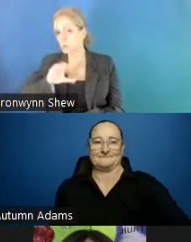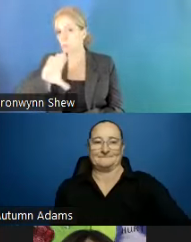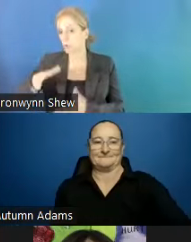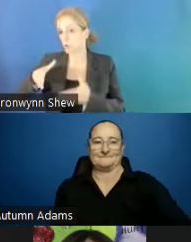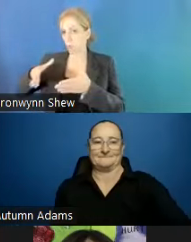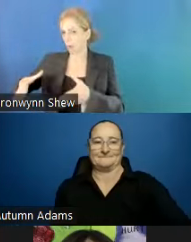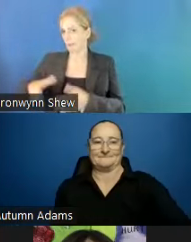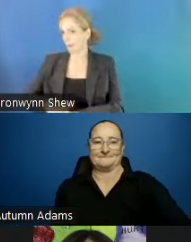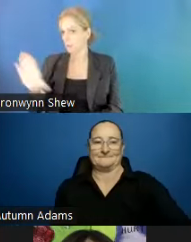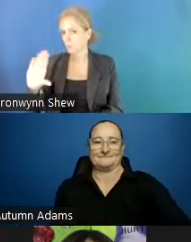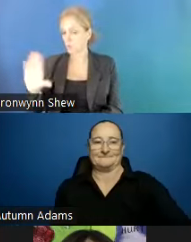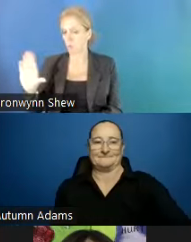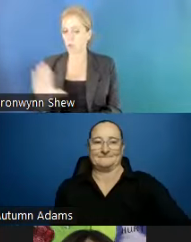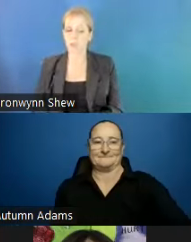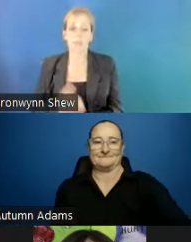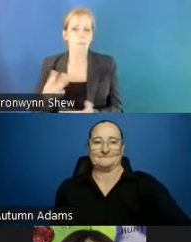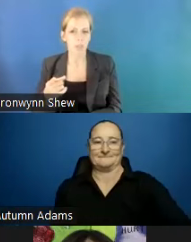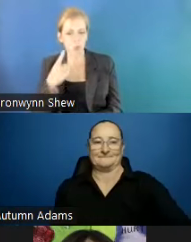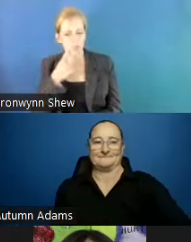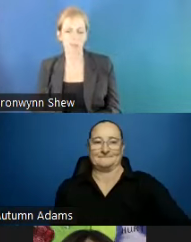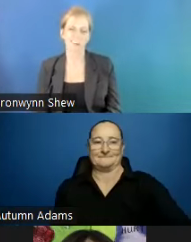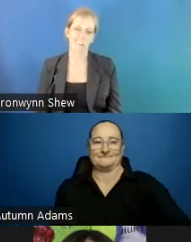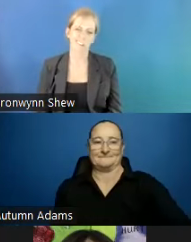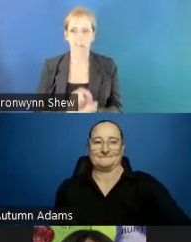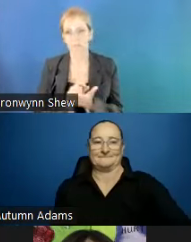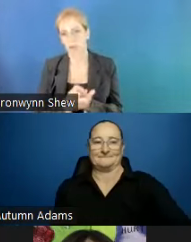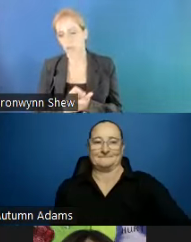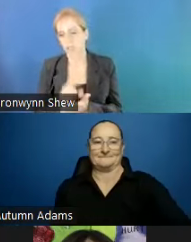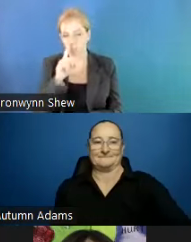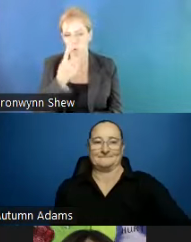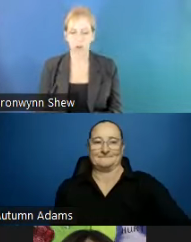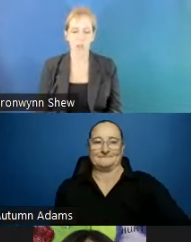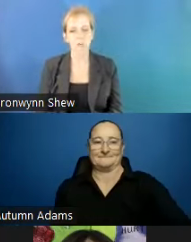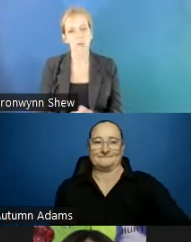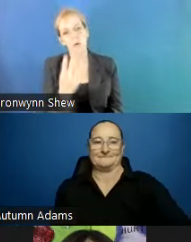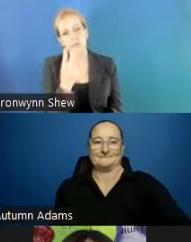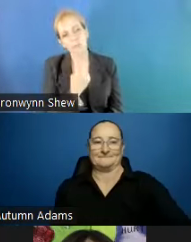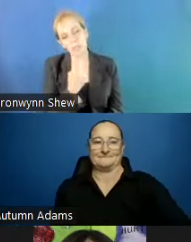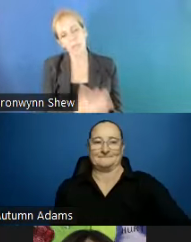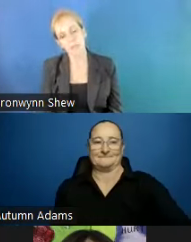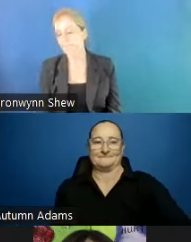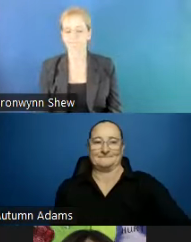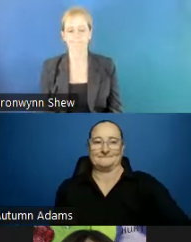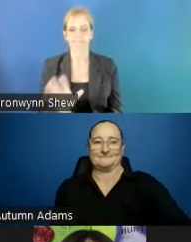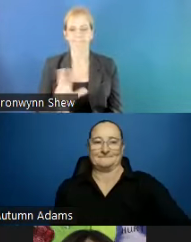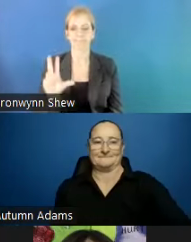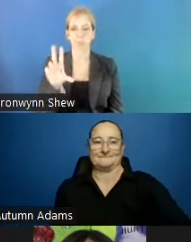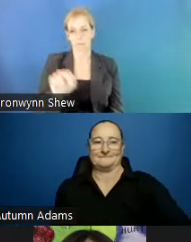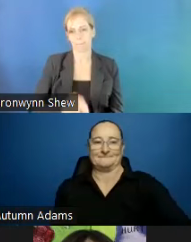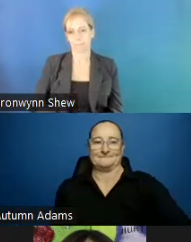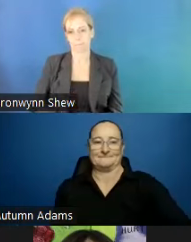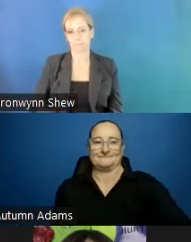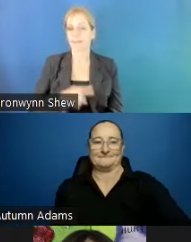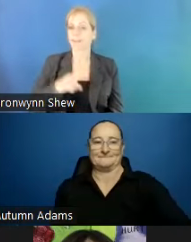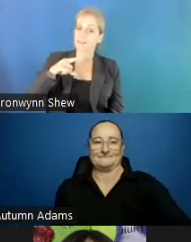oh, writing is so boring. Can you just read my lips? No, you need to let them tell you what their preference